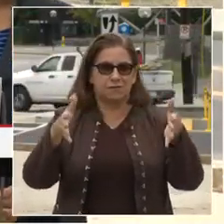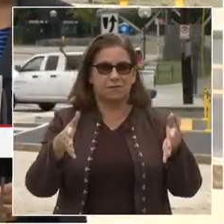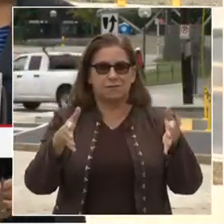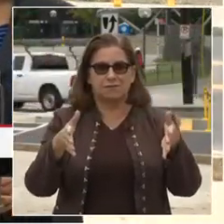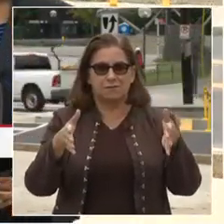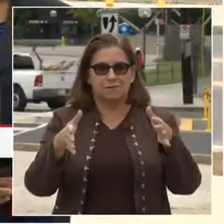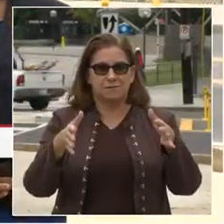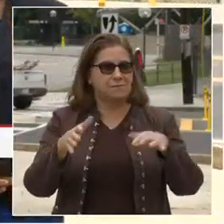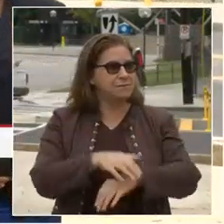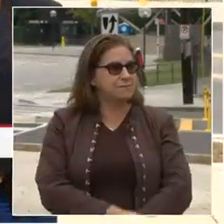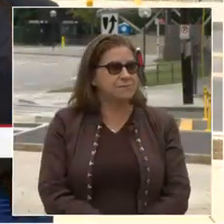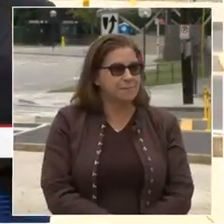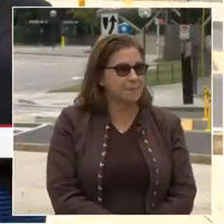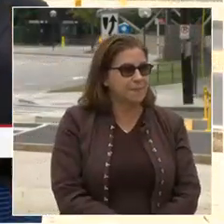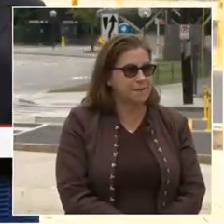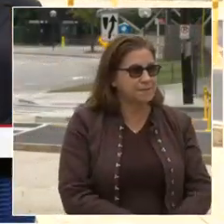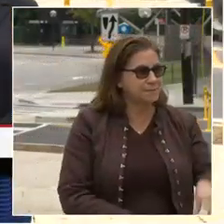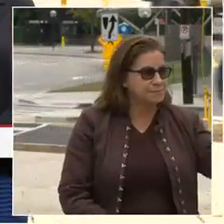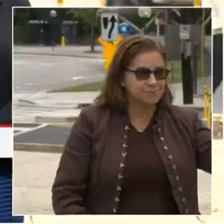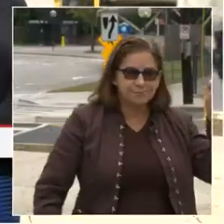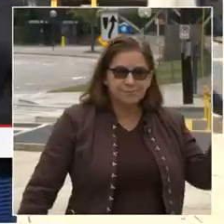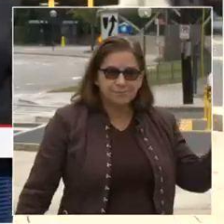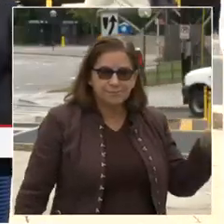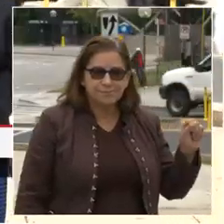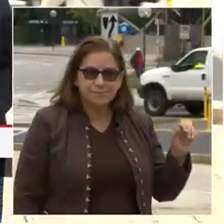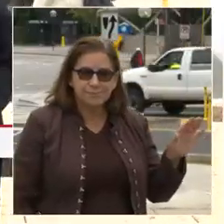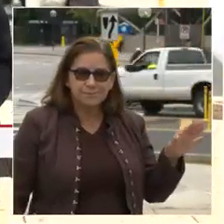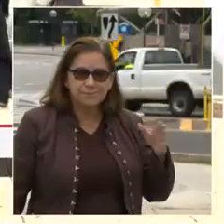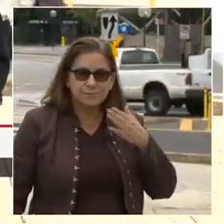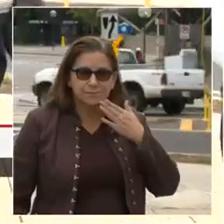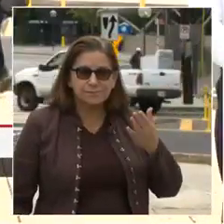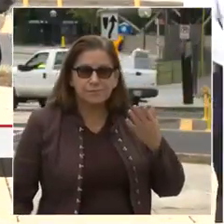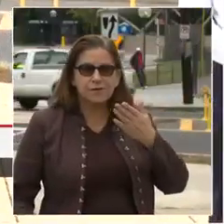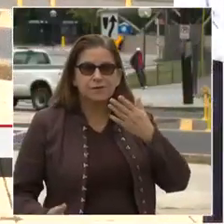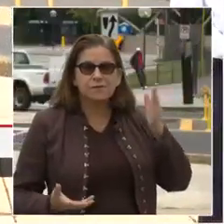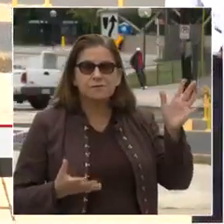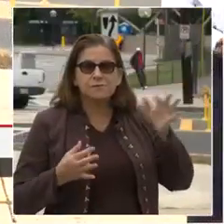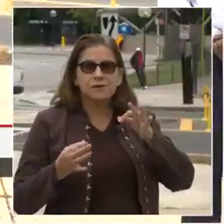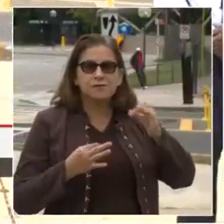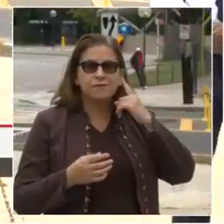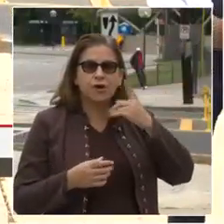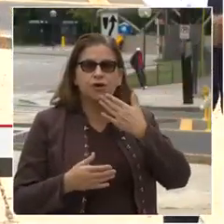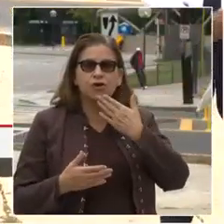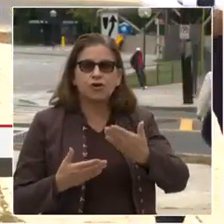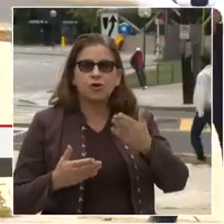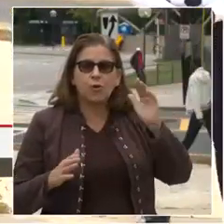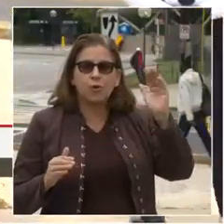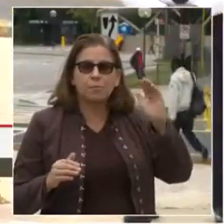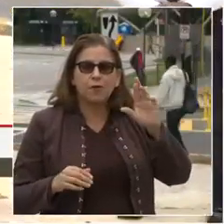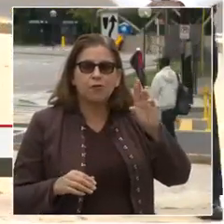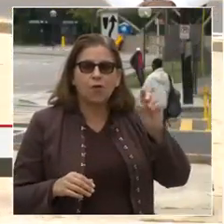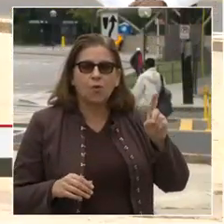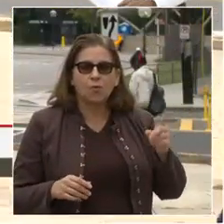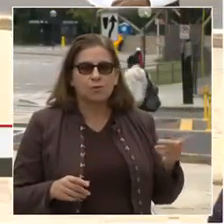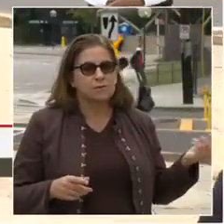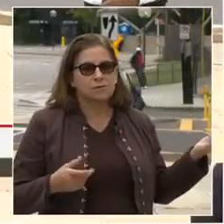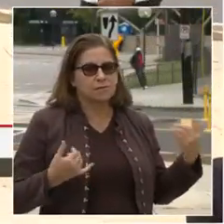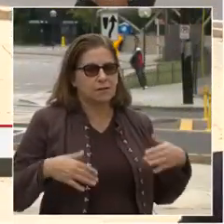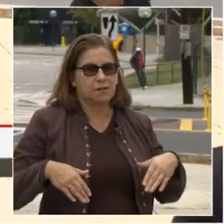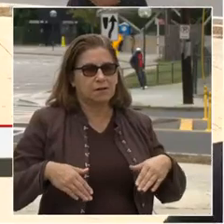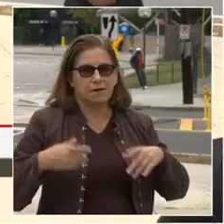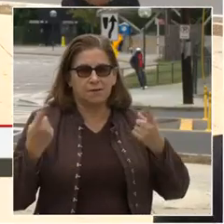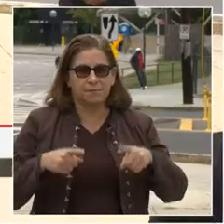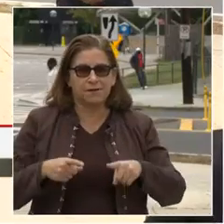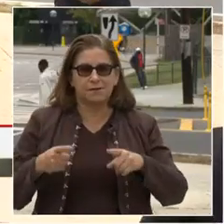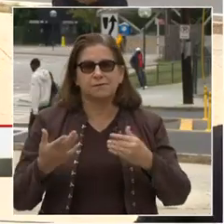Okay, and the bike, I'm just curious about the Good Hope Road thing. What's your explanation for that? That was an active project that had not been completed yet. And